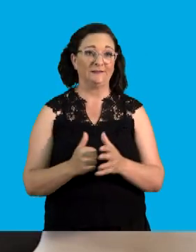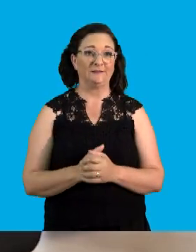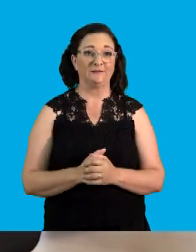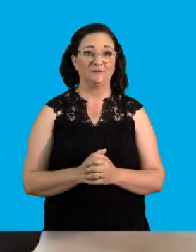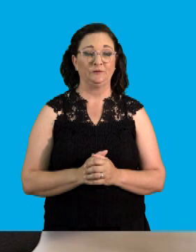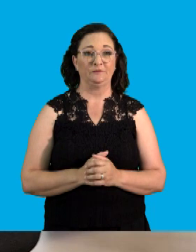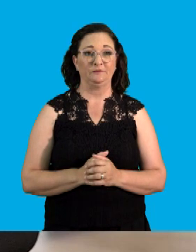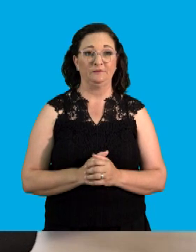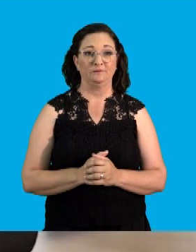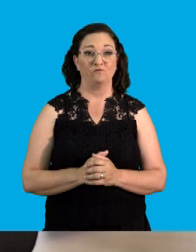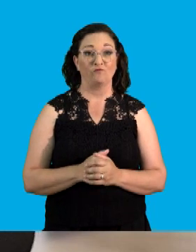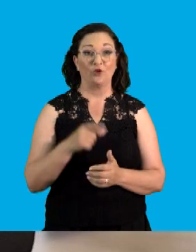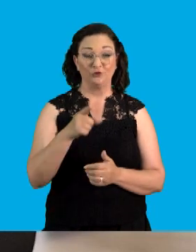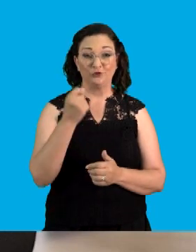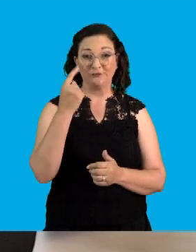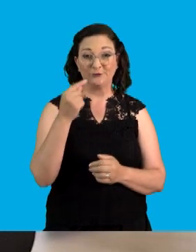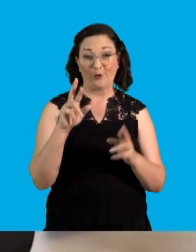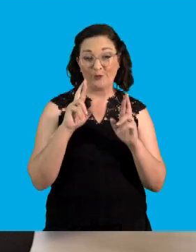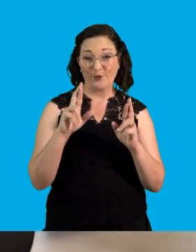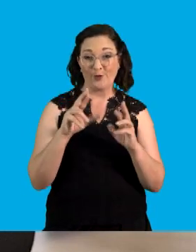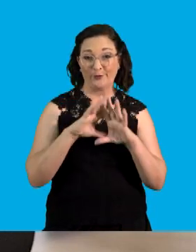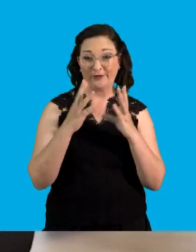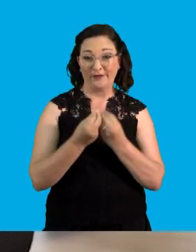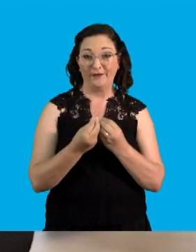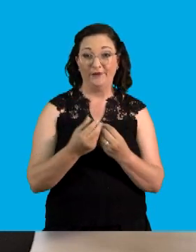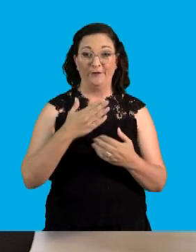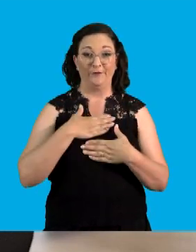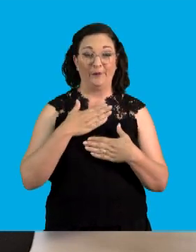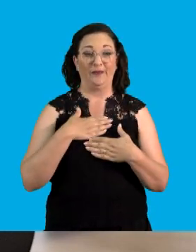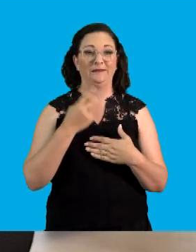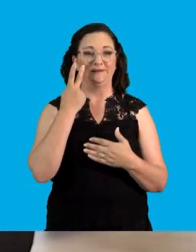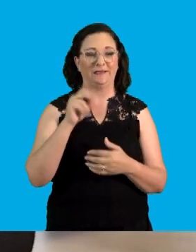the lesson. Right, I hope you understood everything. So